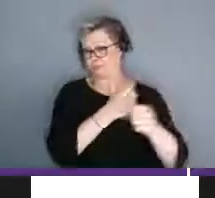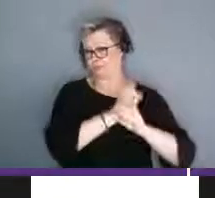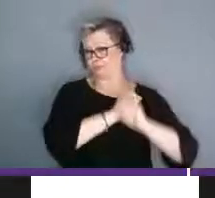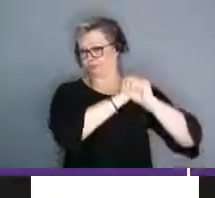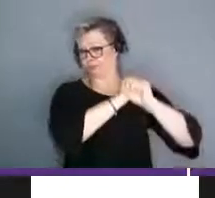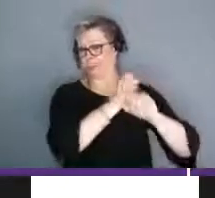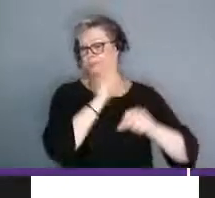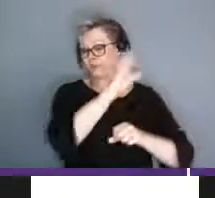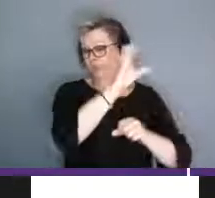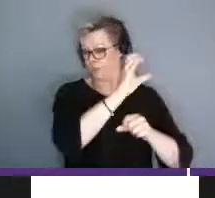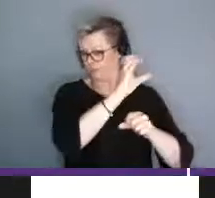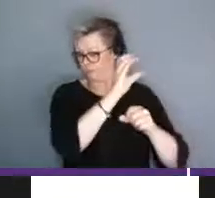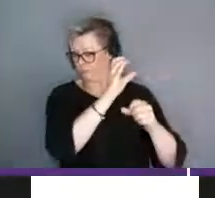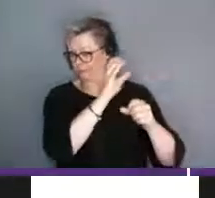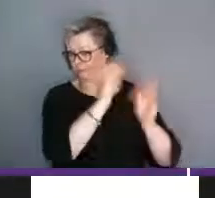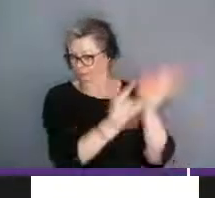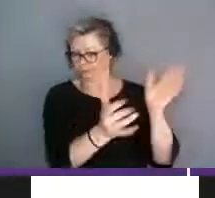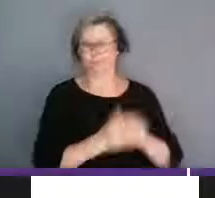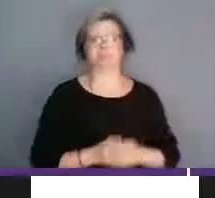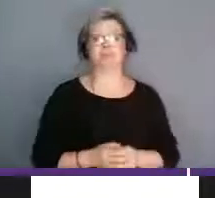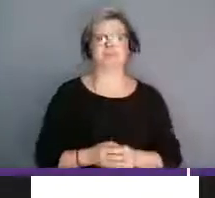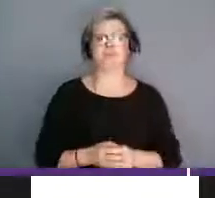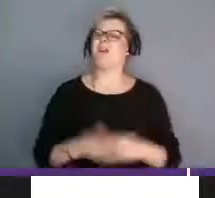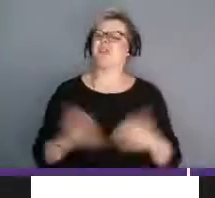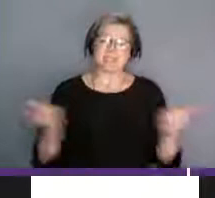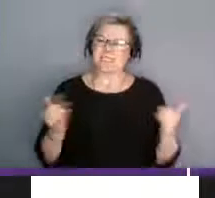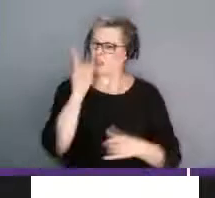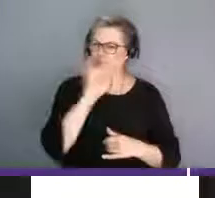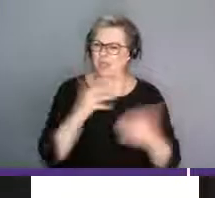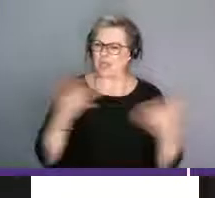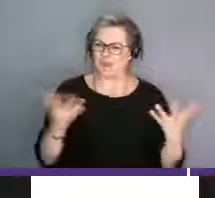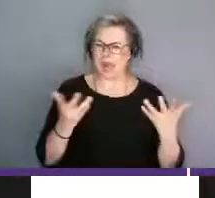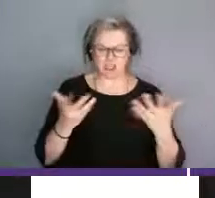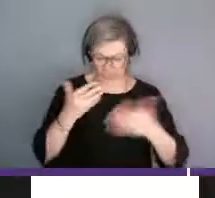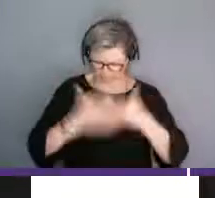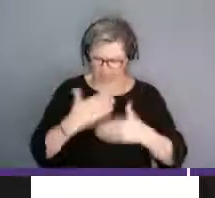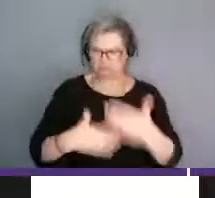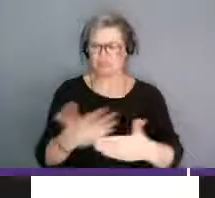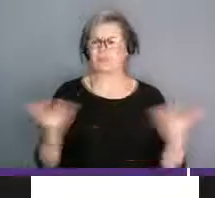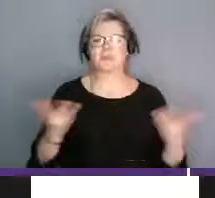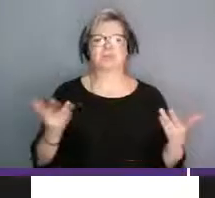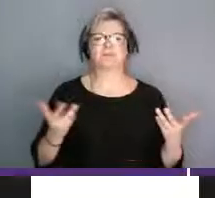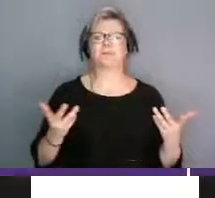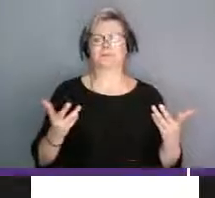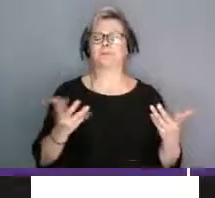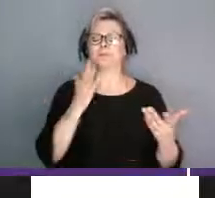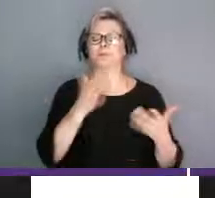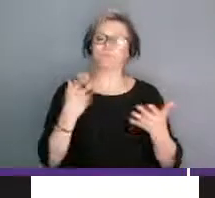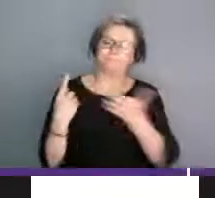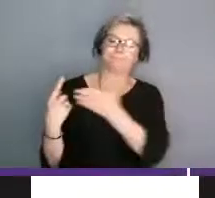you an idea of a flow of the presentations today, we will be having more of a discussion